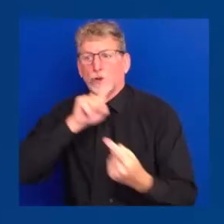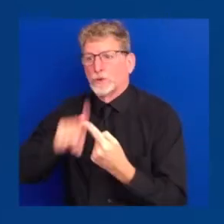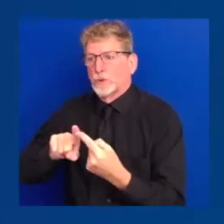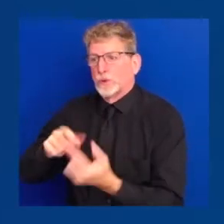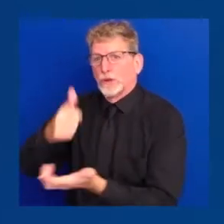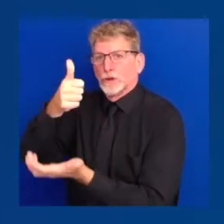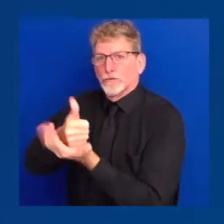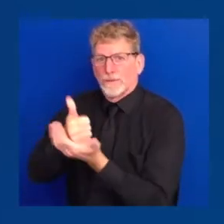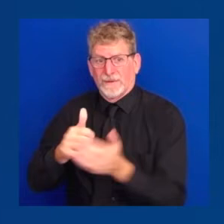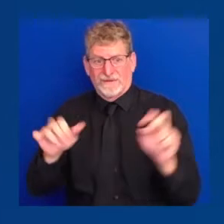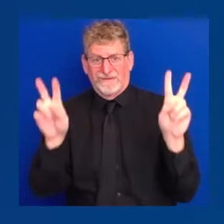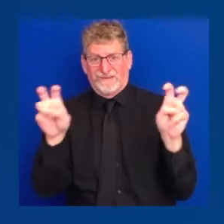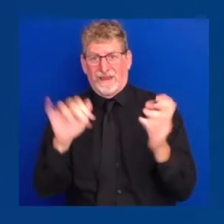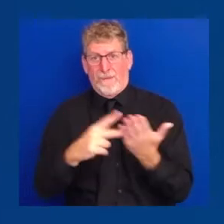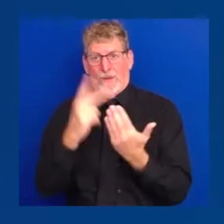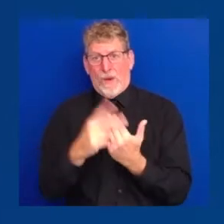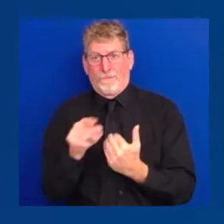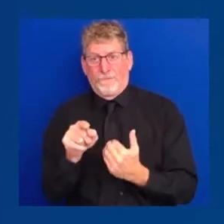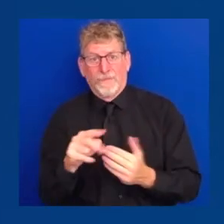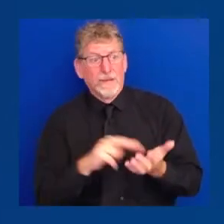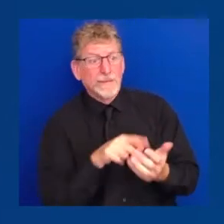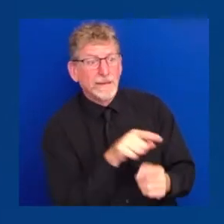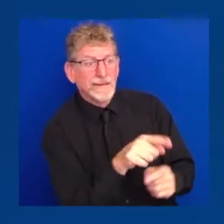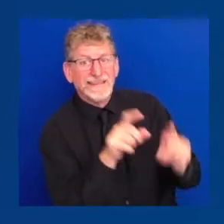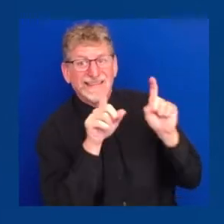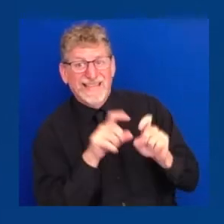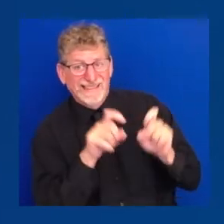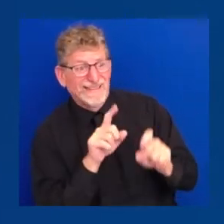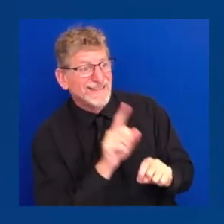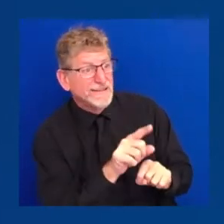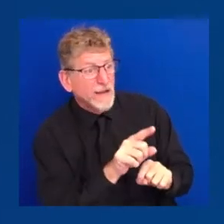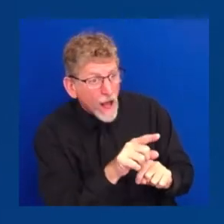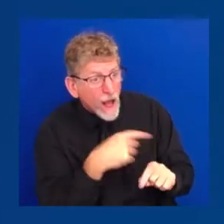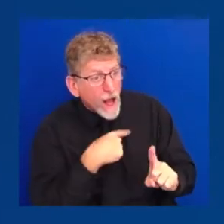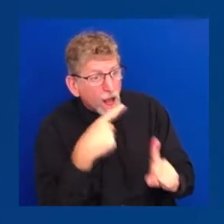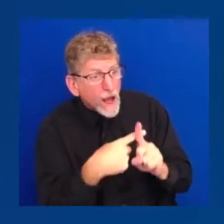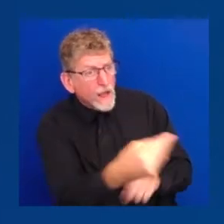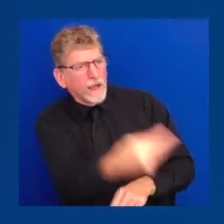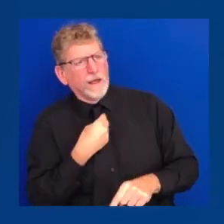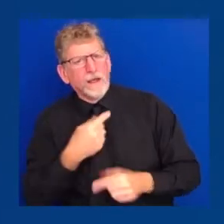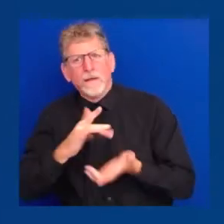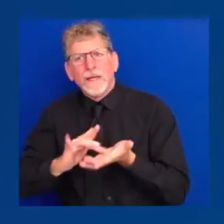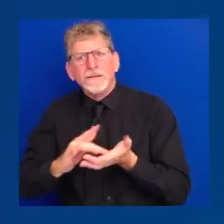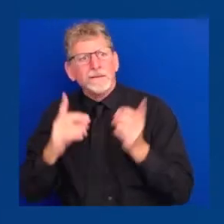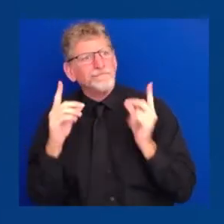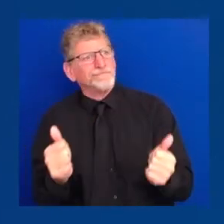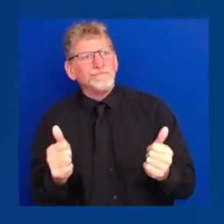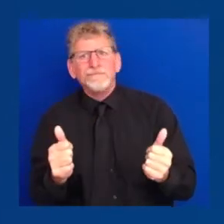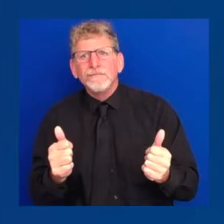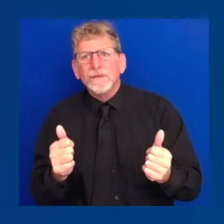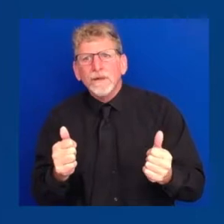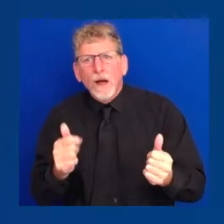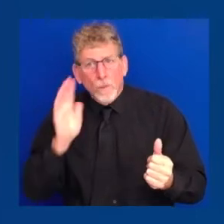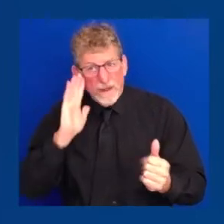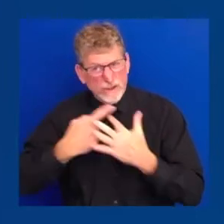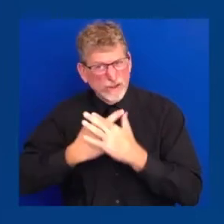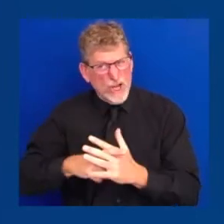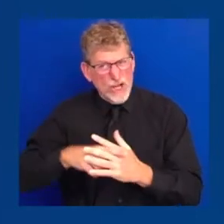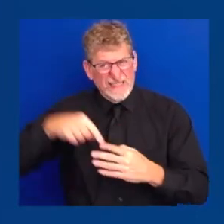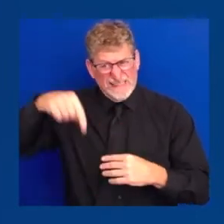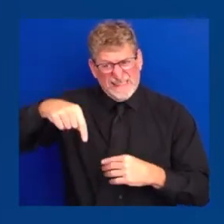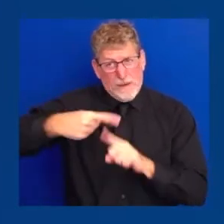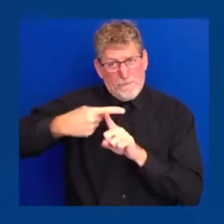stop. Hundreds of one-stop sites will open across the country this month, located at local